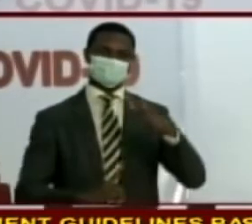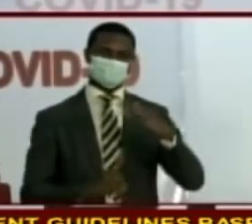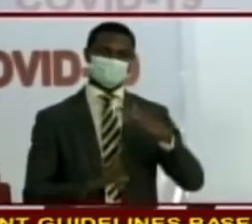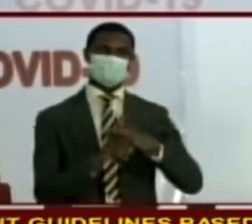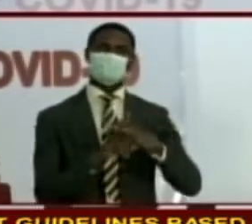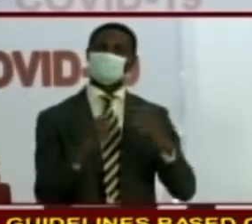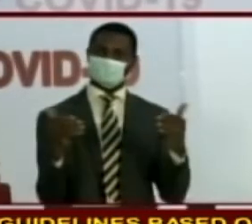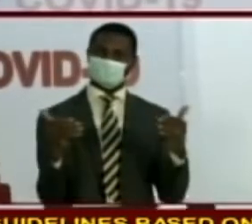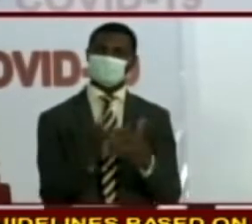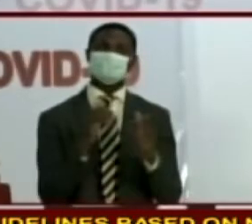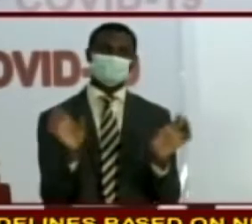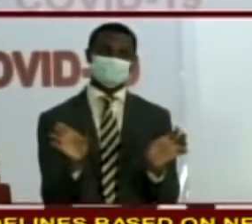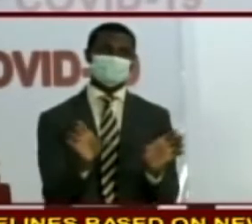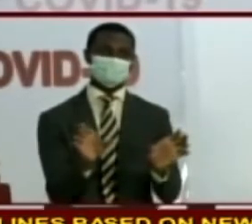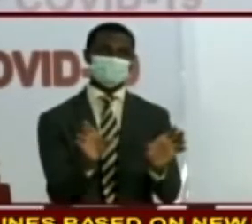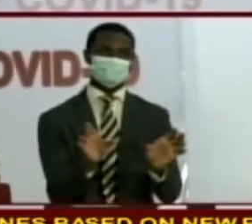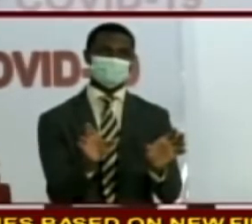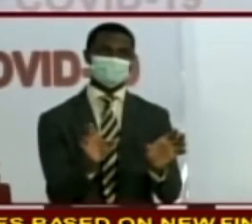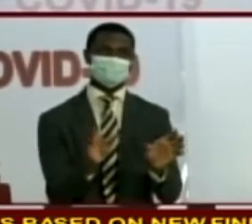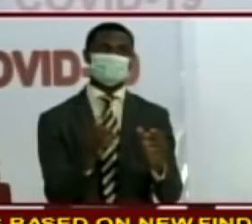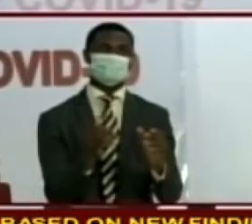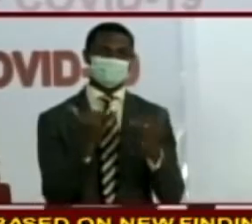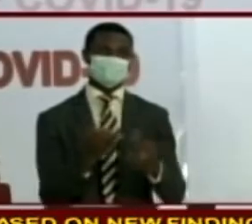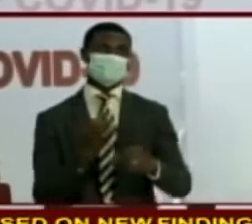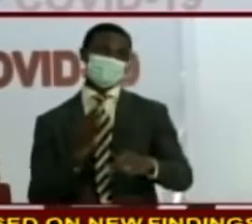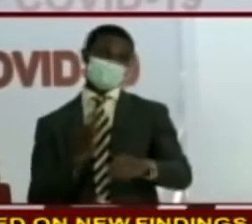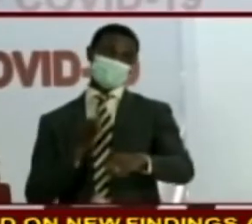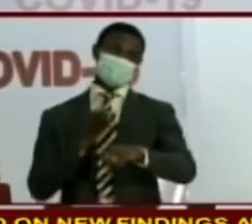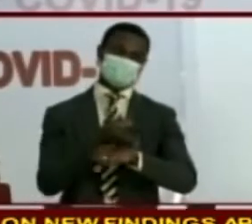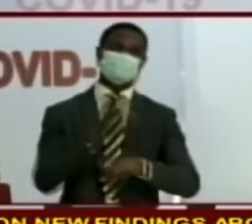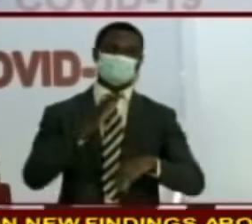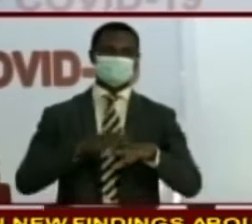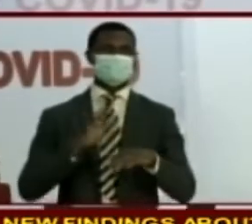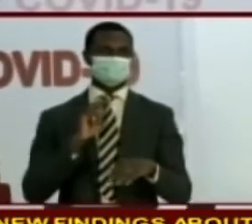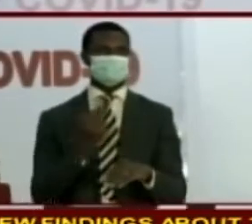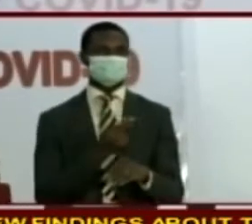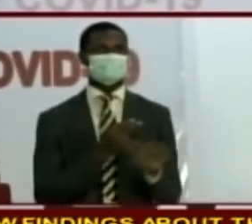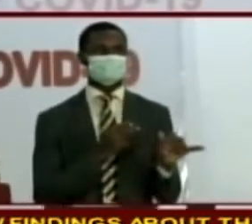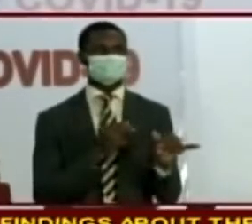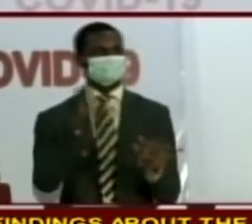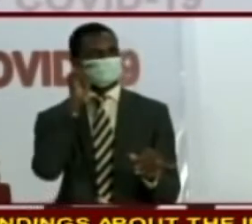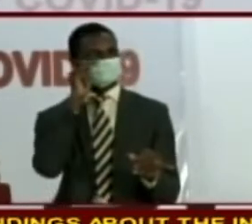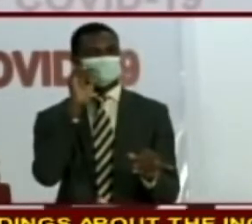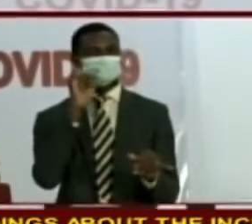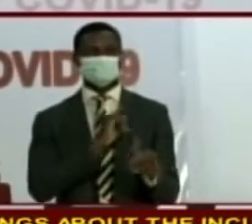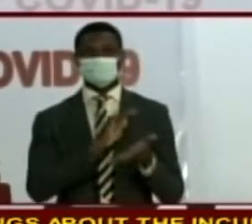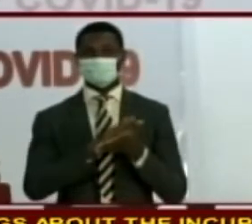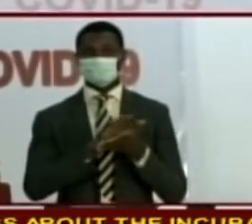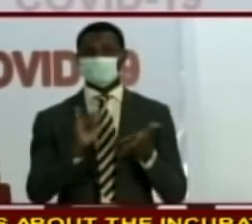has been foisted on us as a nation. And I believe that that is the only way